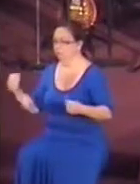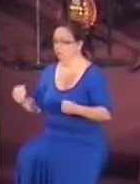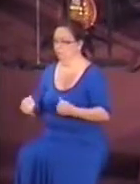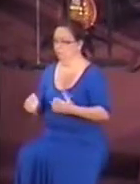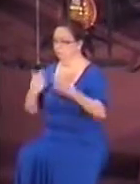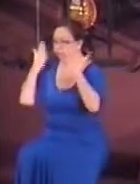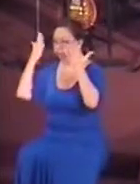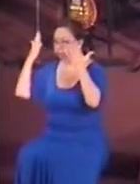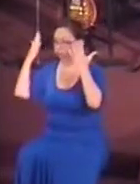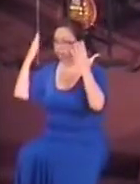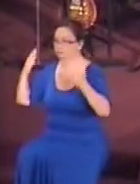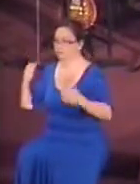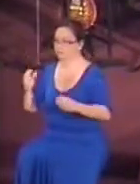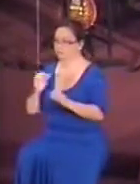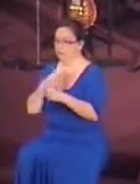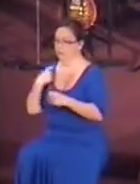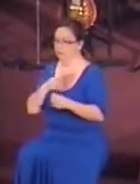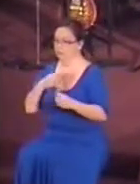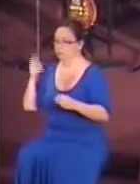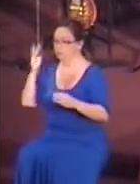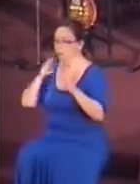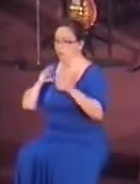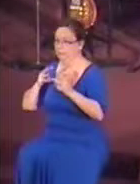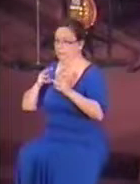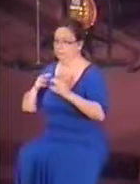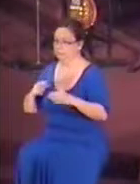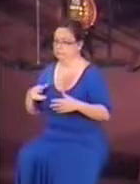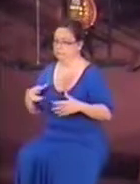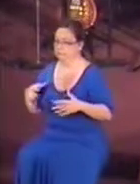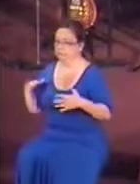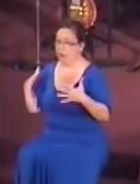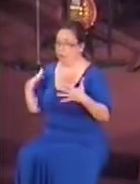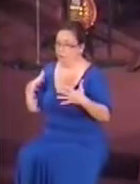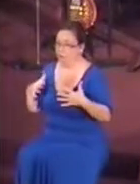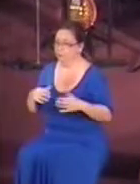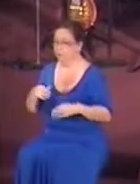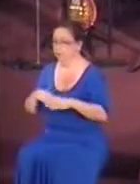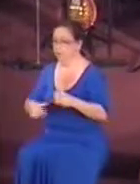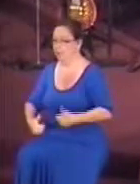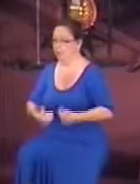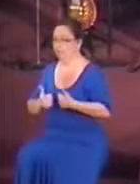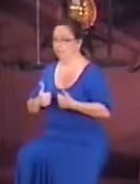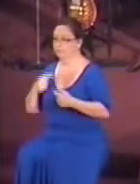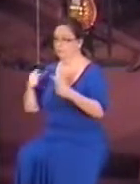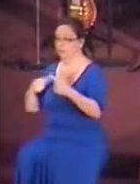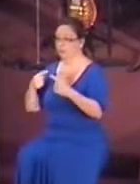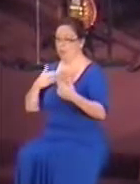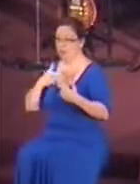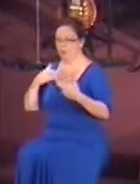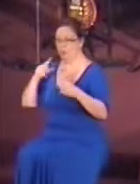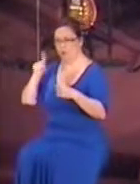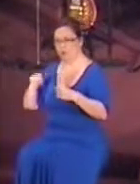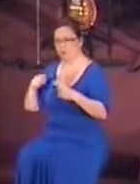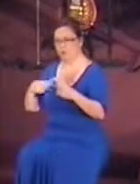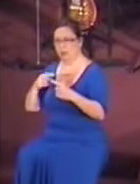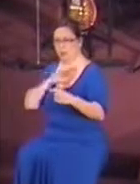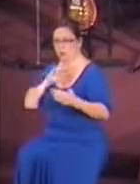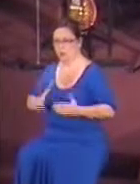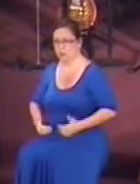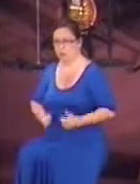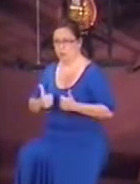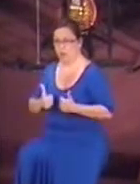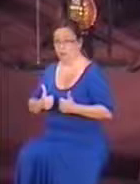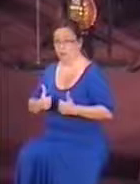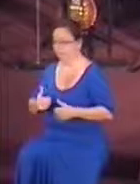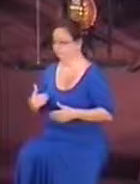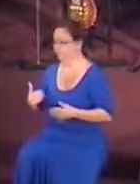and anxiety in our life. And so if I could put it like this, when we ask questions about Christianity, is having